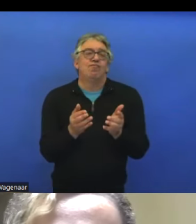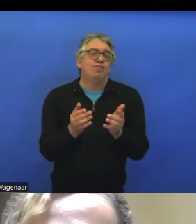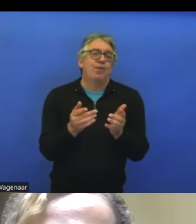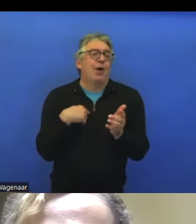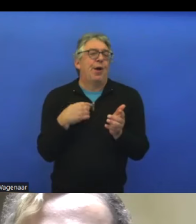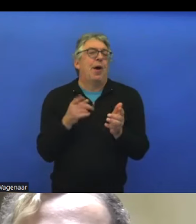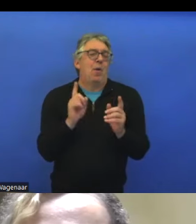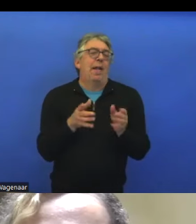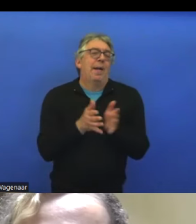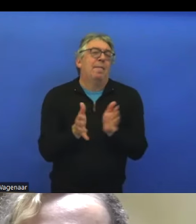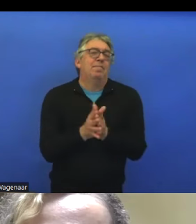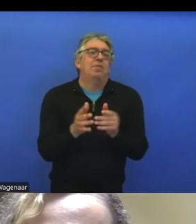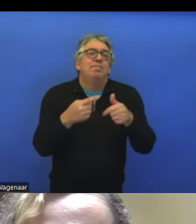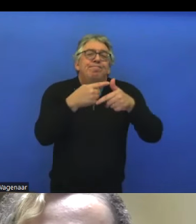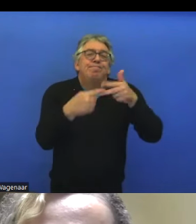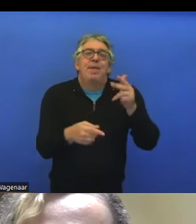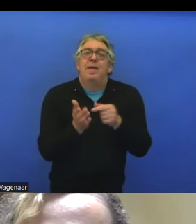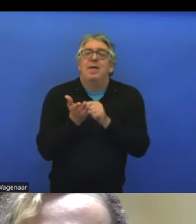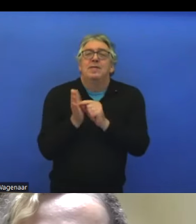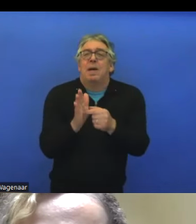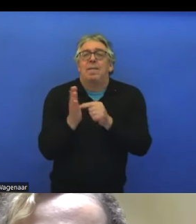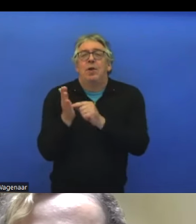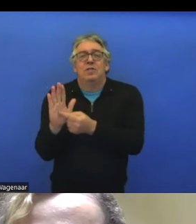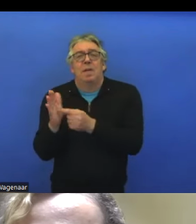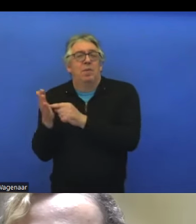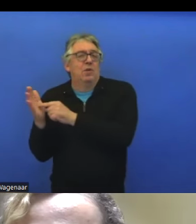disabilities. So firstly,